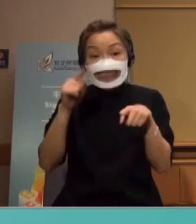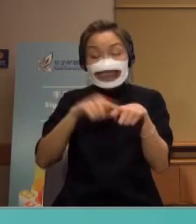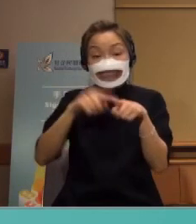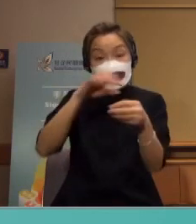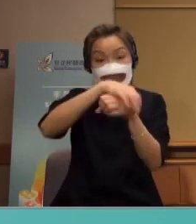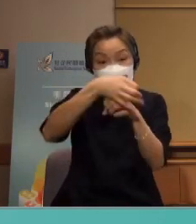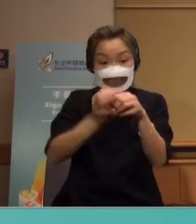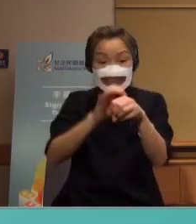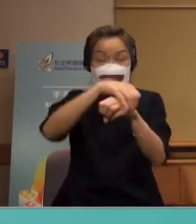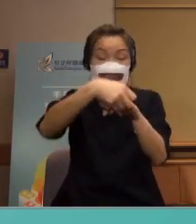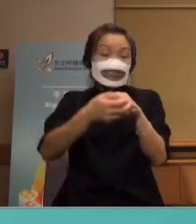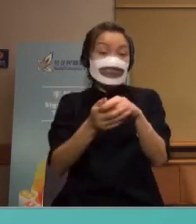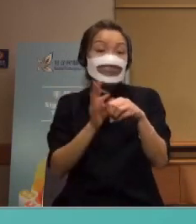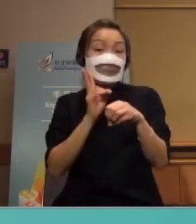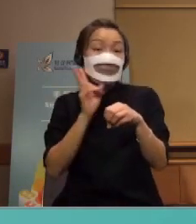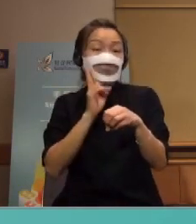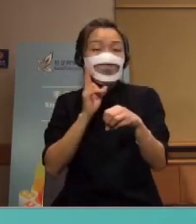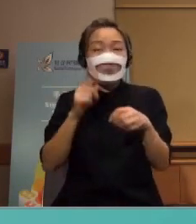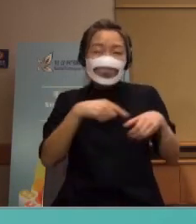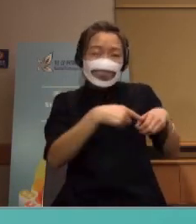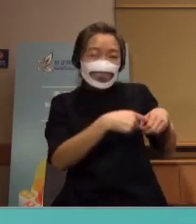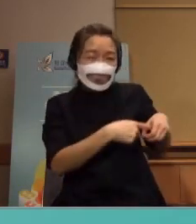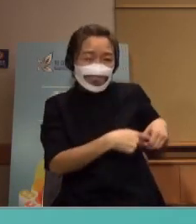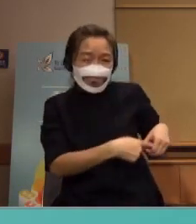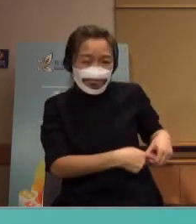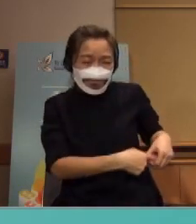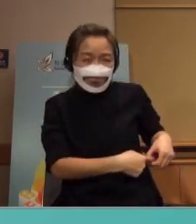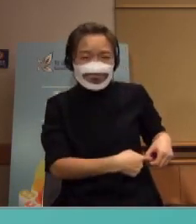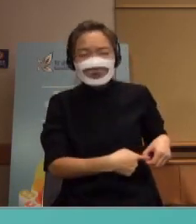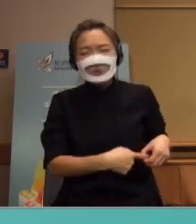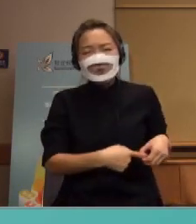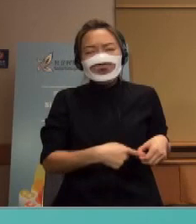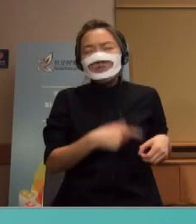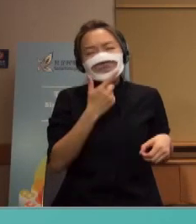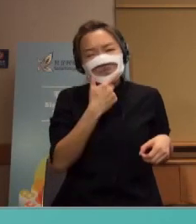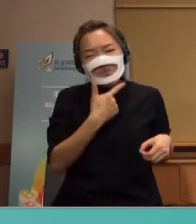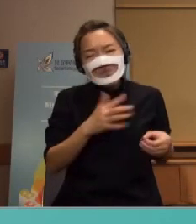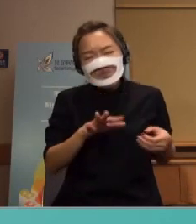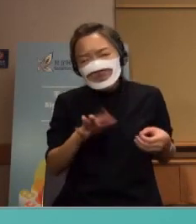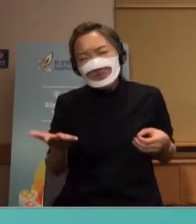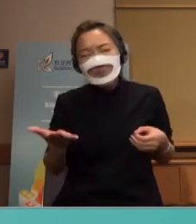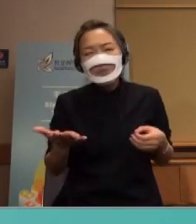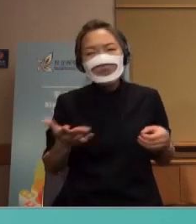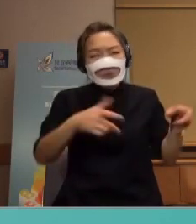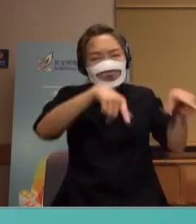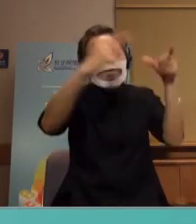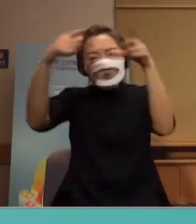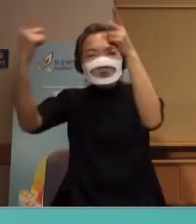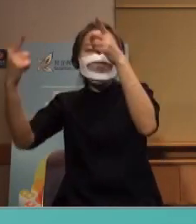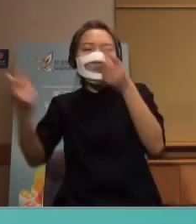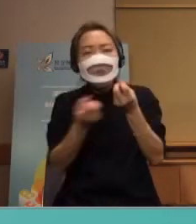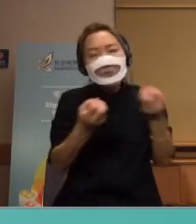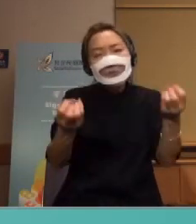or staying in poverty and keeping their neutrality status. And that's a difficult decision to make. So we just concluded